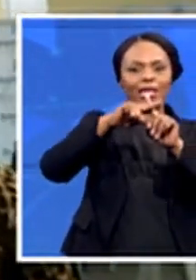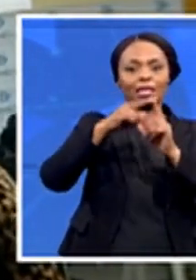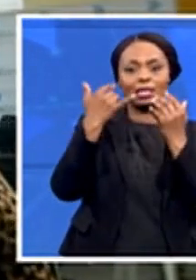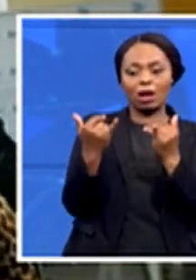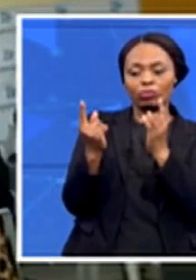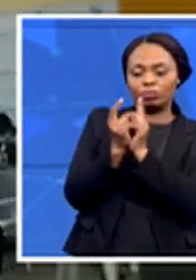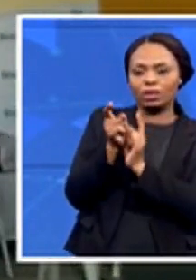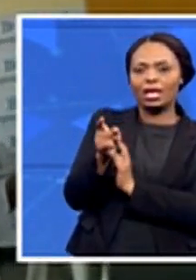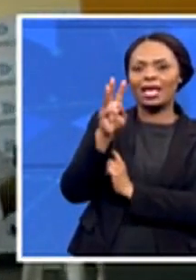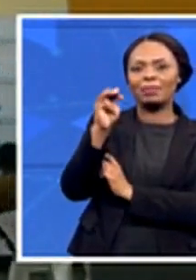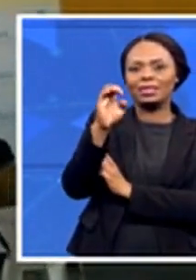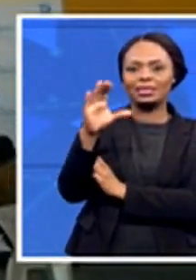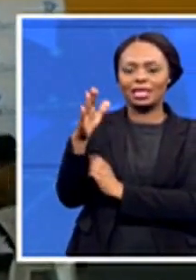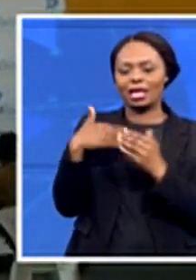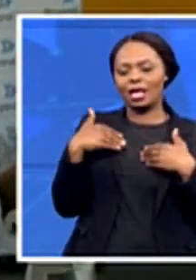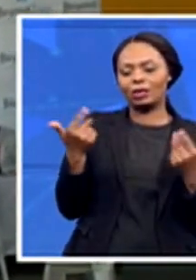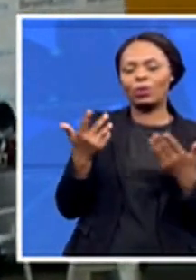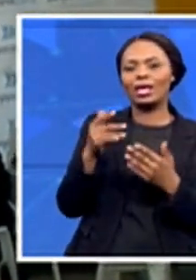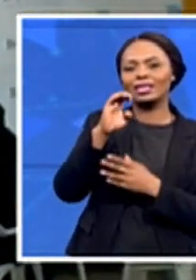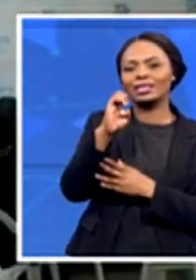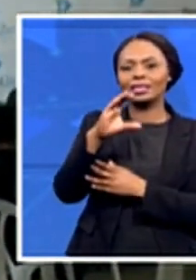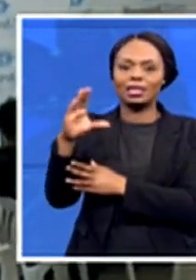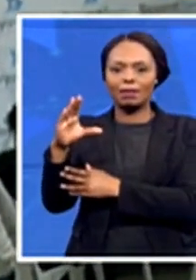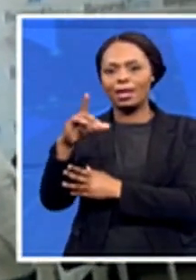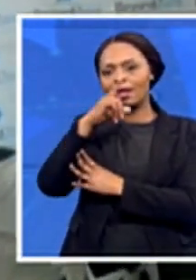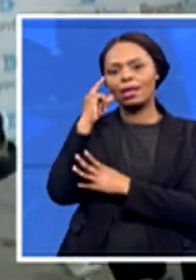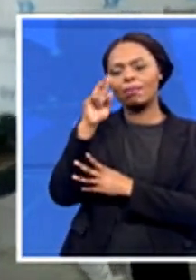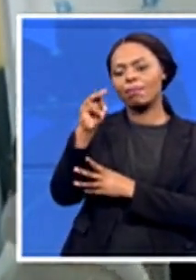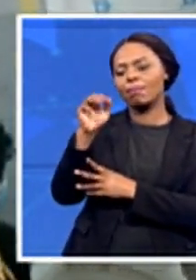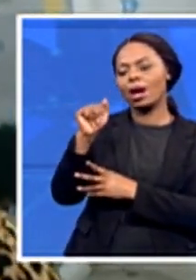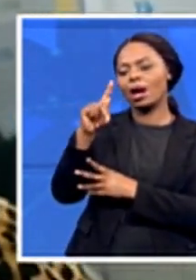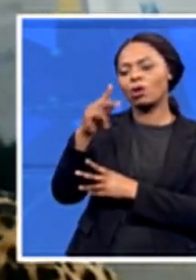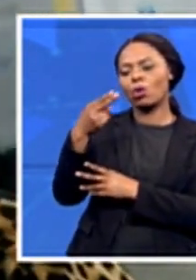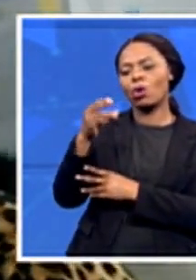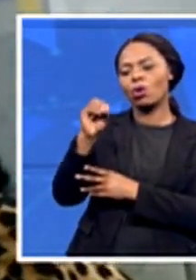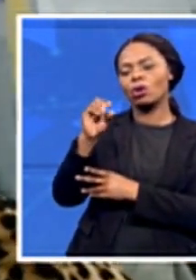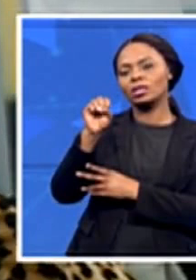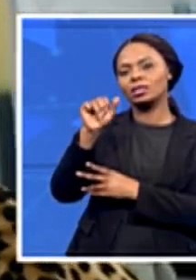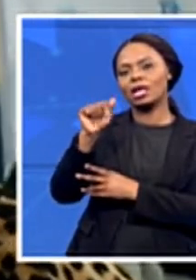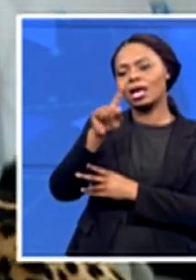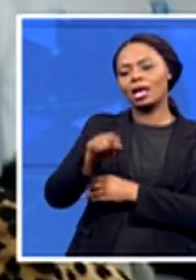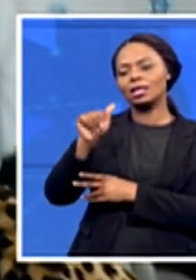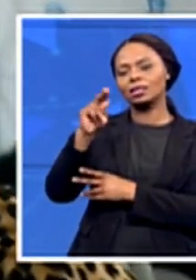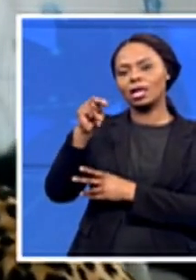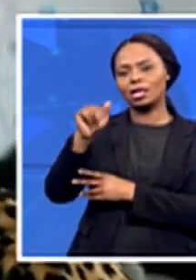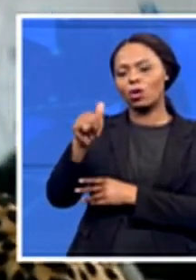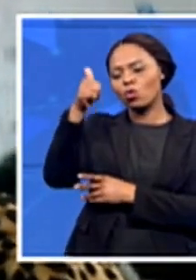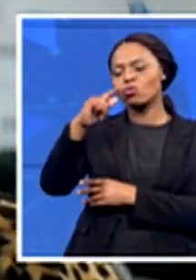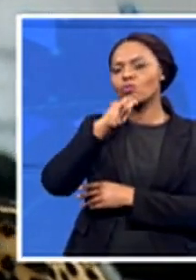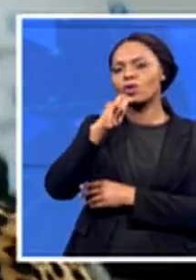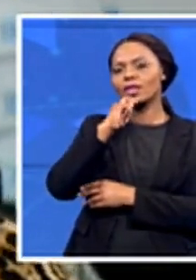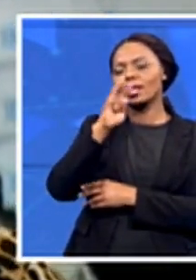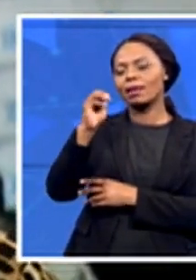Mama Nomakosazana Math. A very good morning to you, MEC. I trust you're well. Tell us about this pop-up site